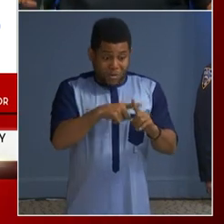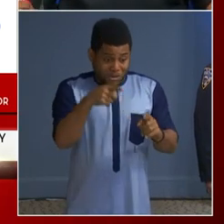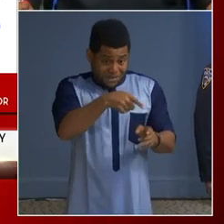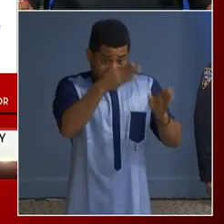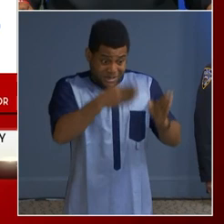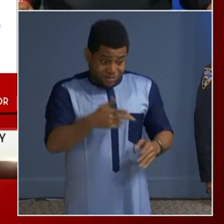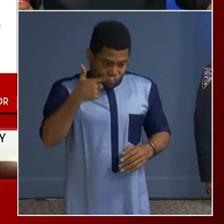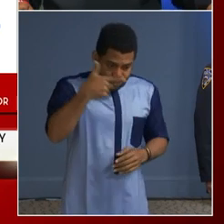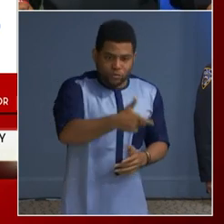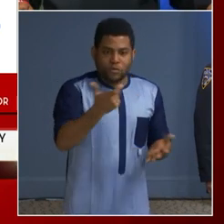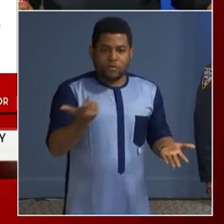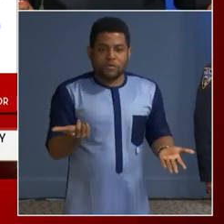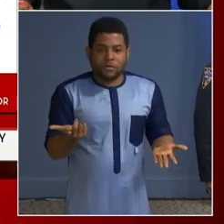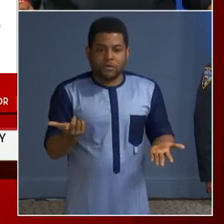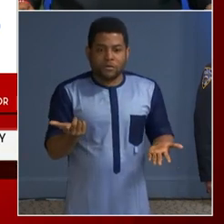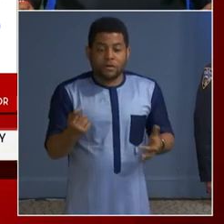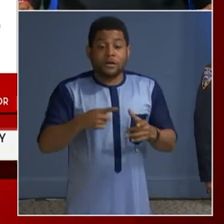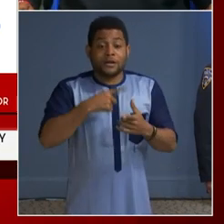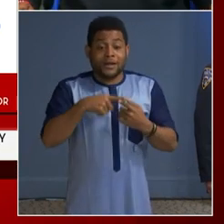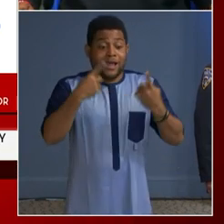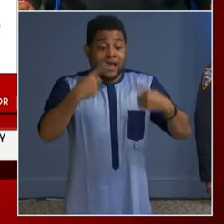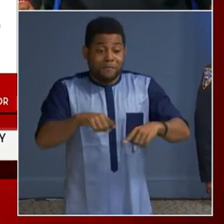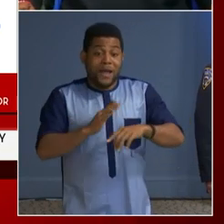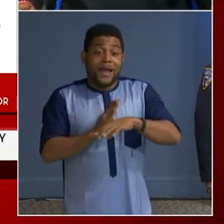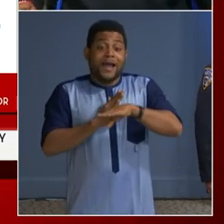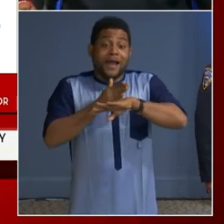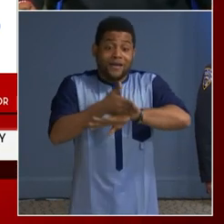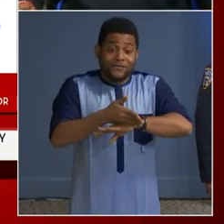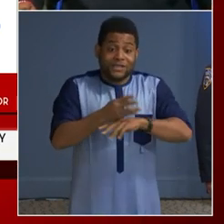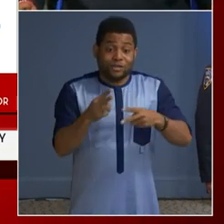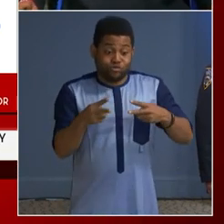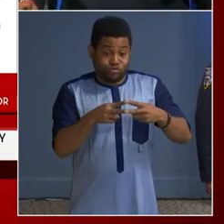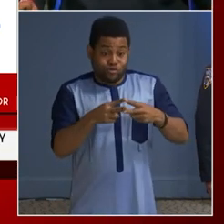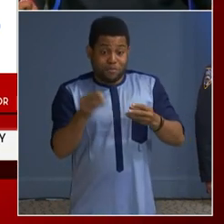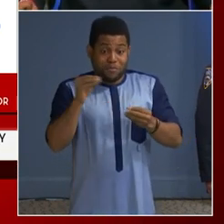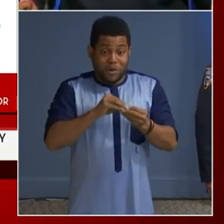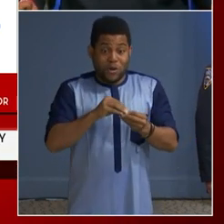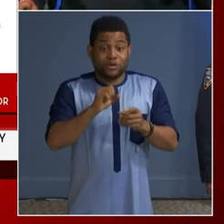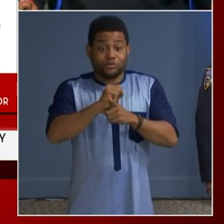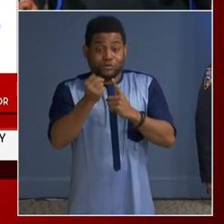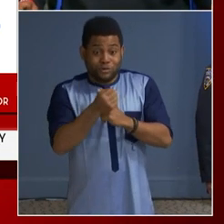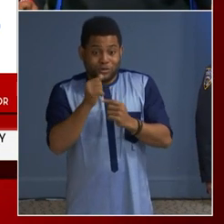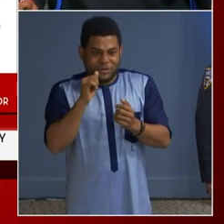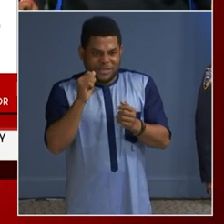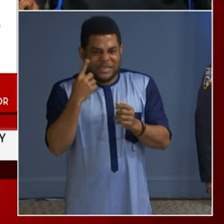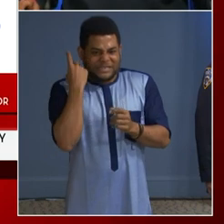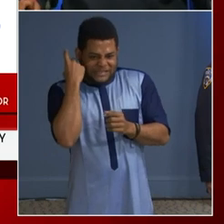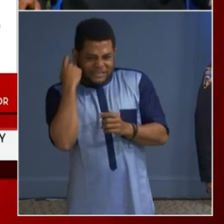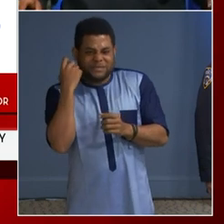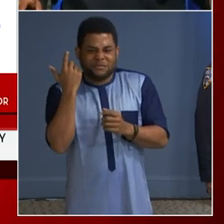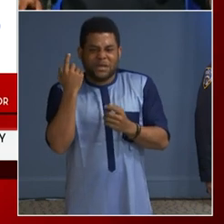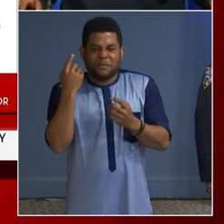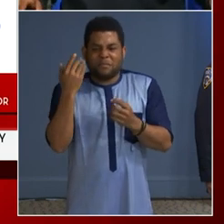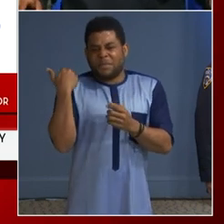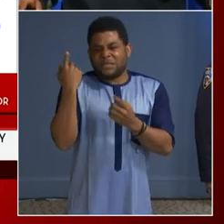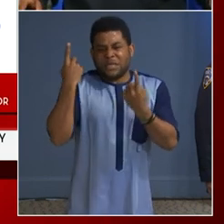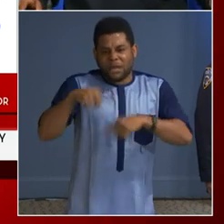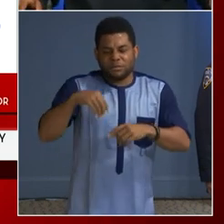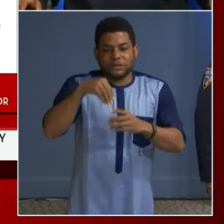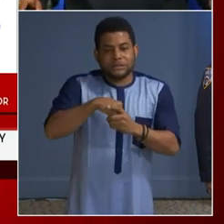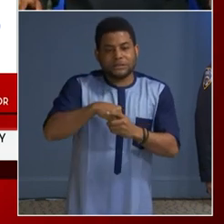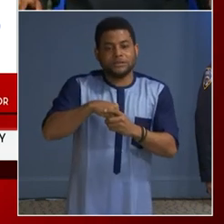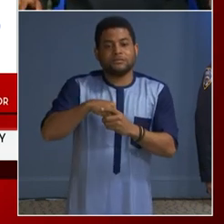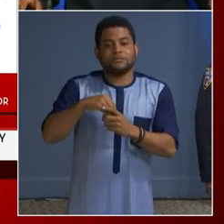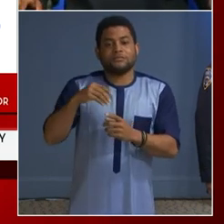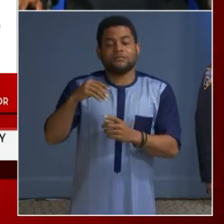two subsequent cases that occurred, the last case being the homicide that we experienced here in Washington, D.C. in the 400 block